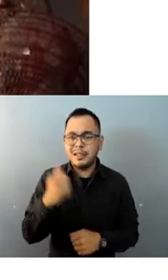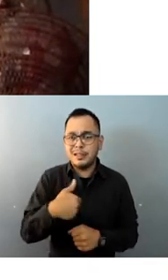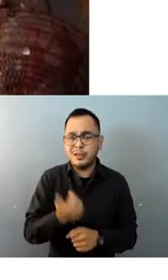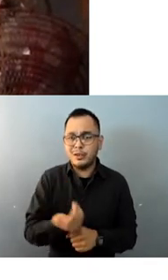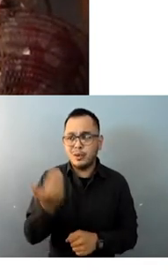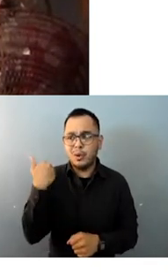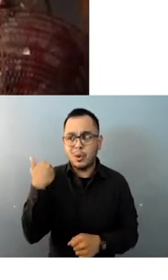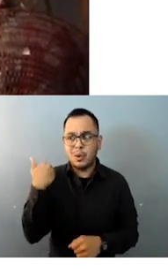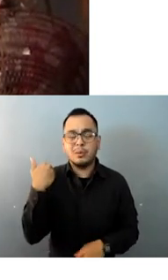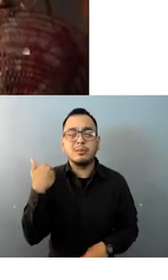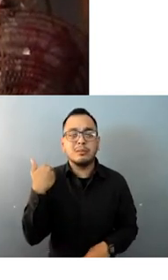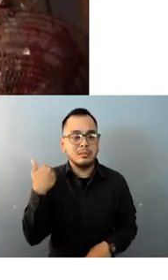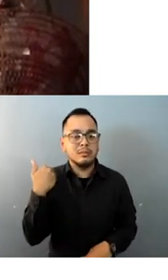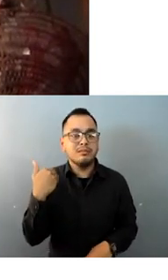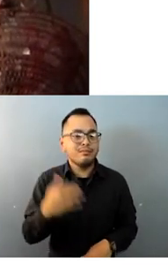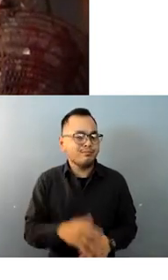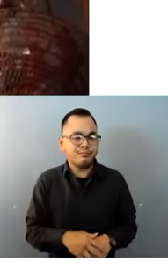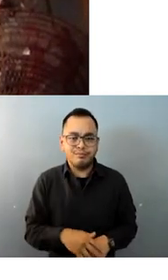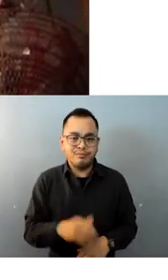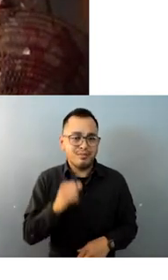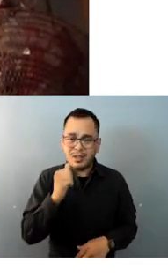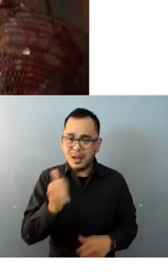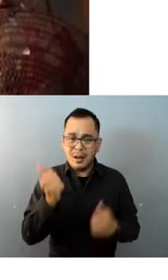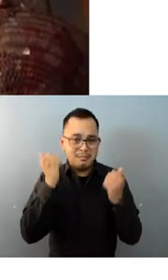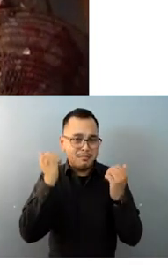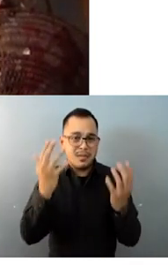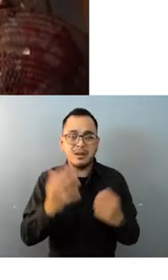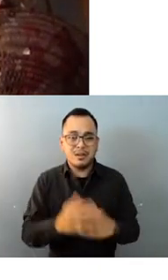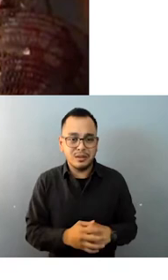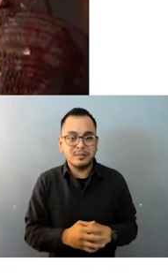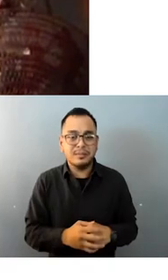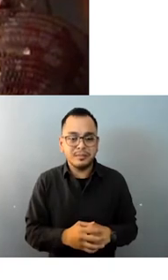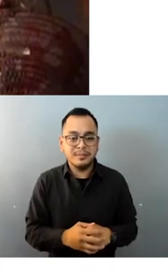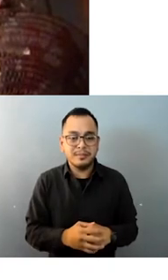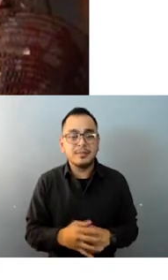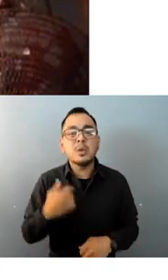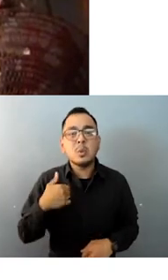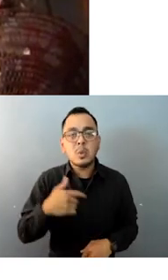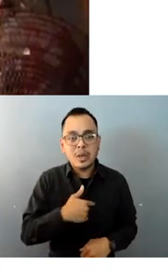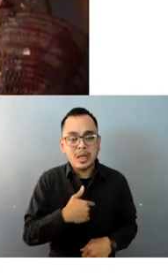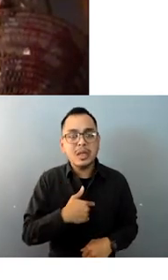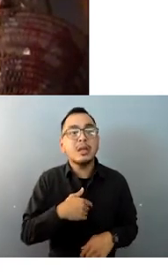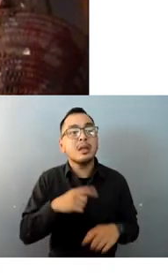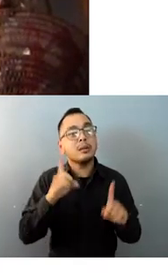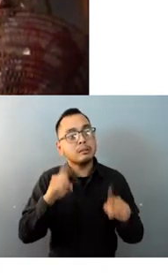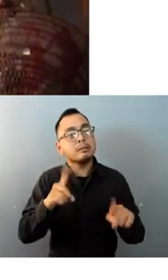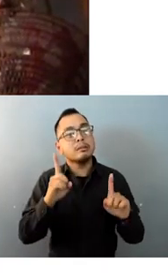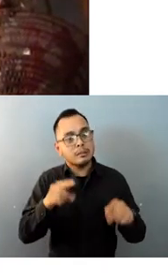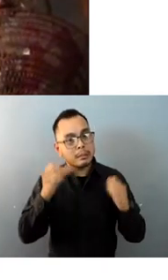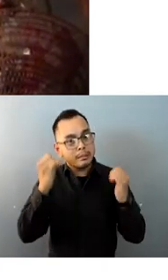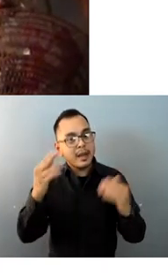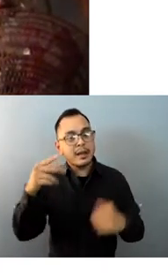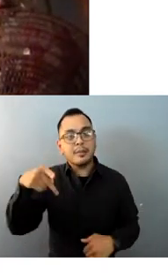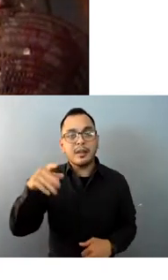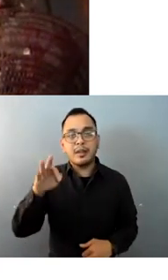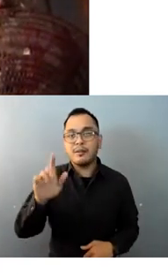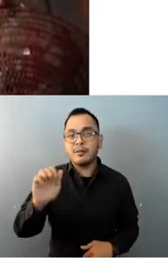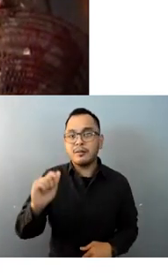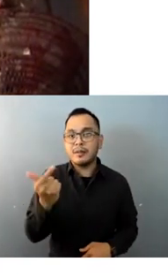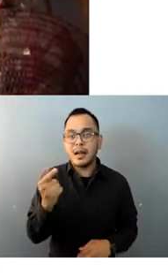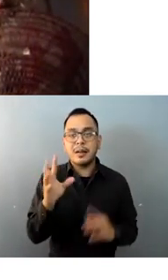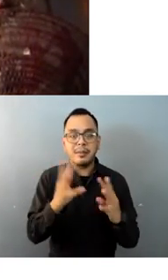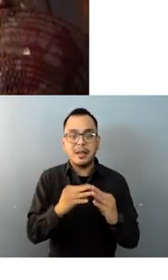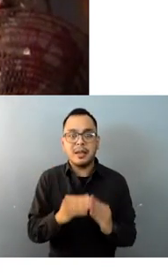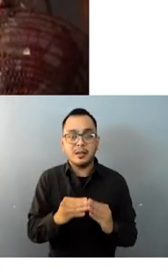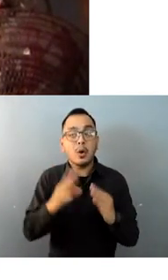ago, it seemed like there wasn't that much. And so really, we ended up going to a lot of different PFLAG meetings